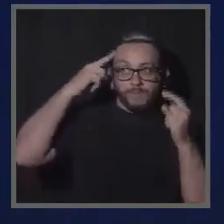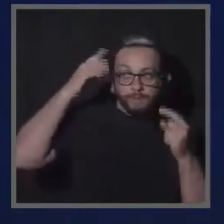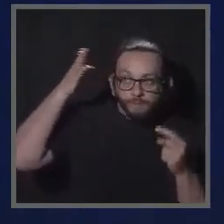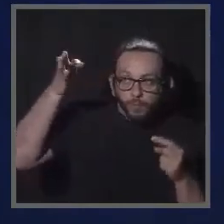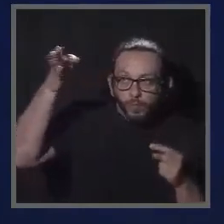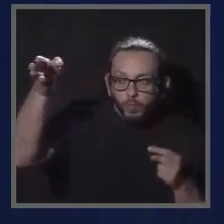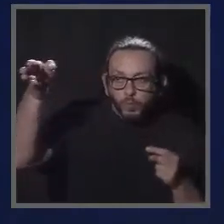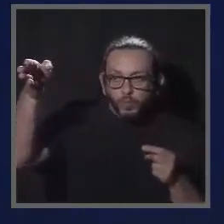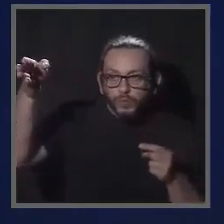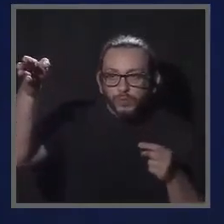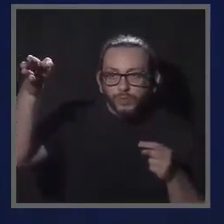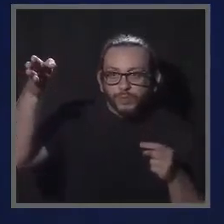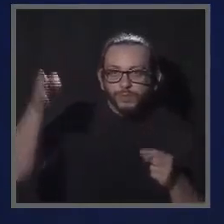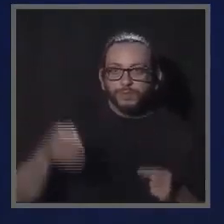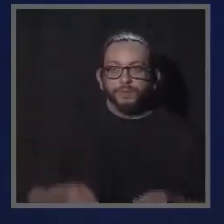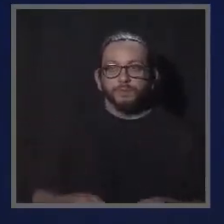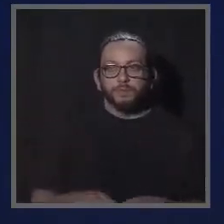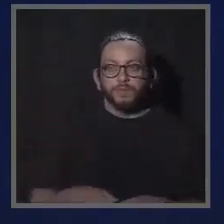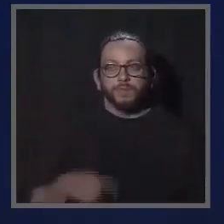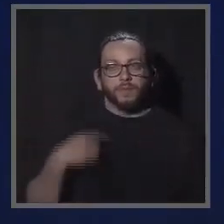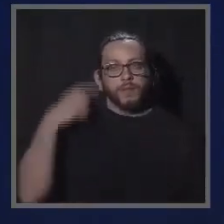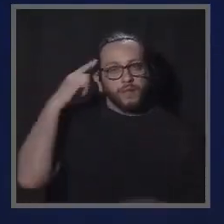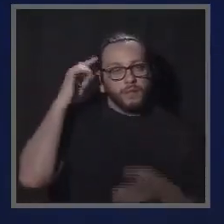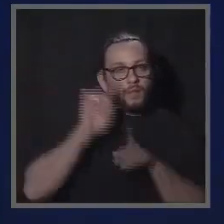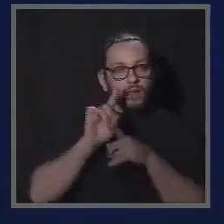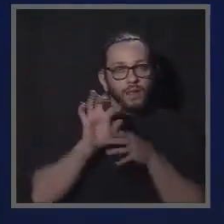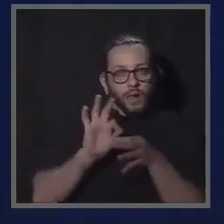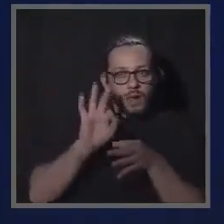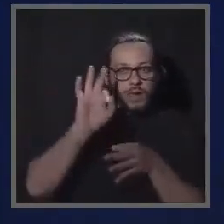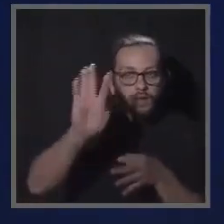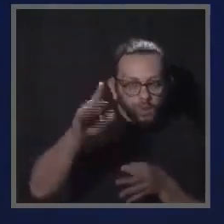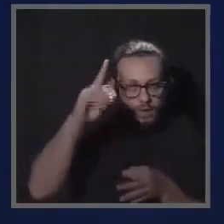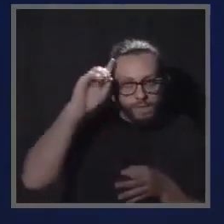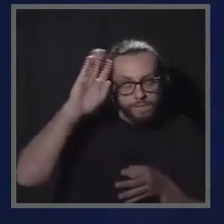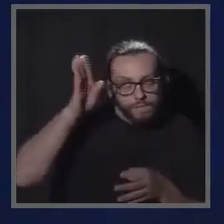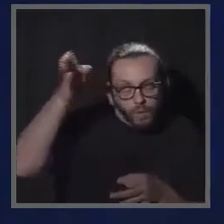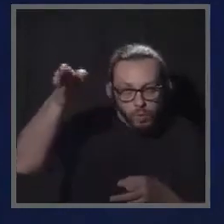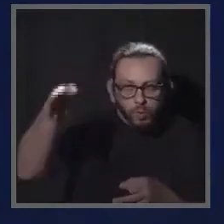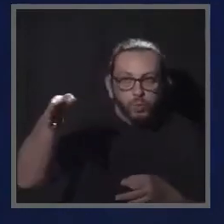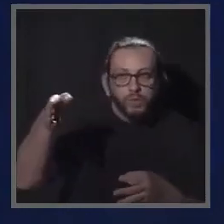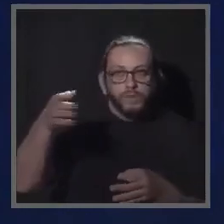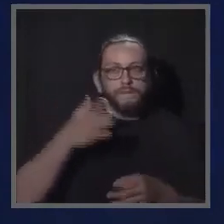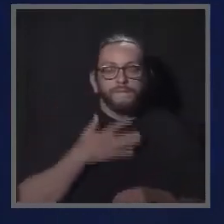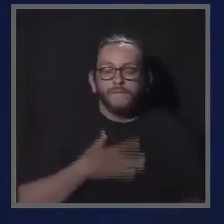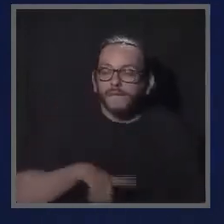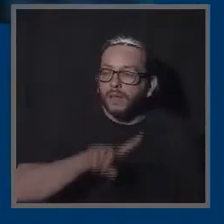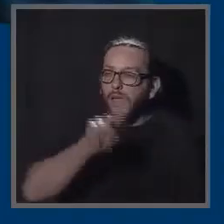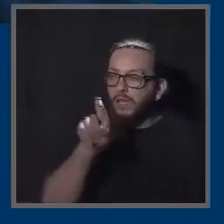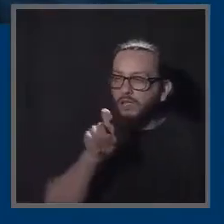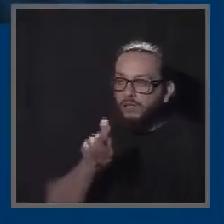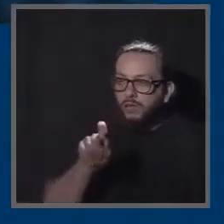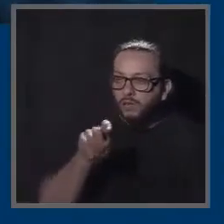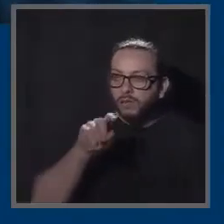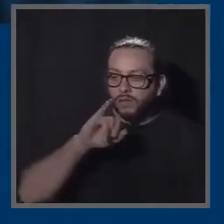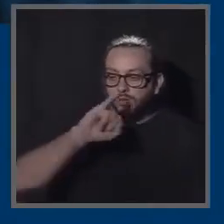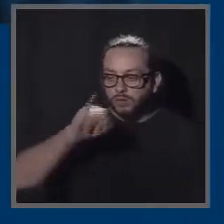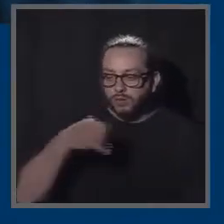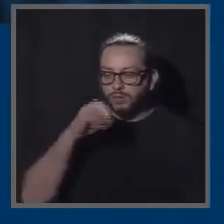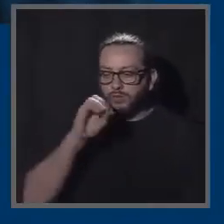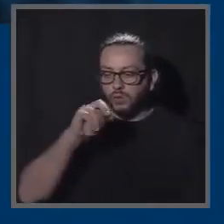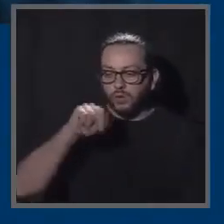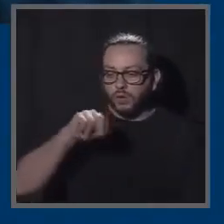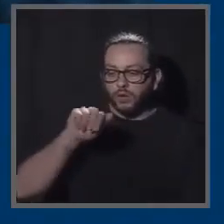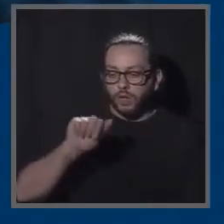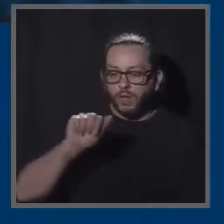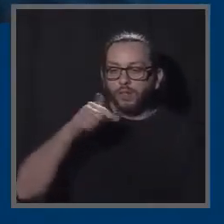some recommendations forward, maybe I would like to ask Jonathan also his point of view